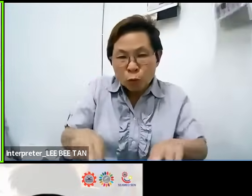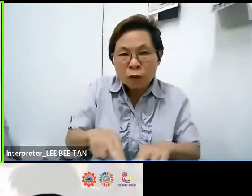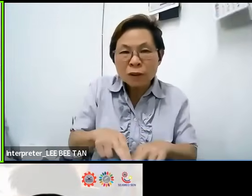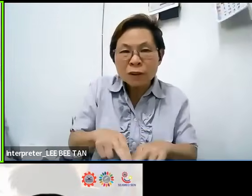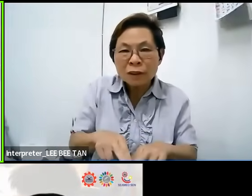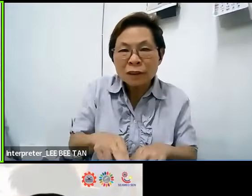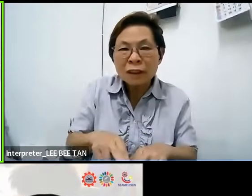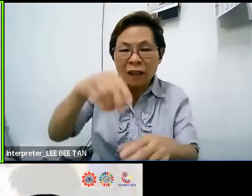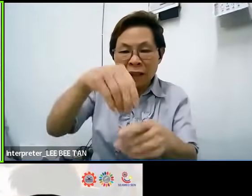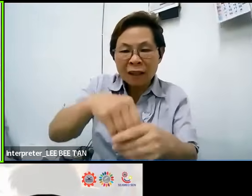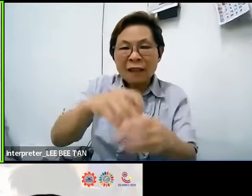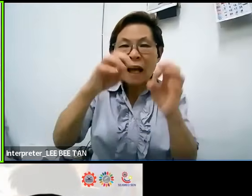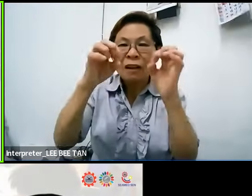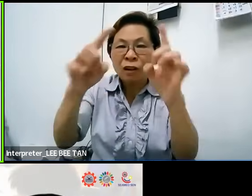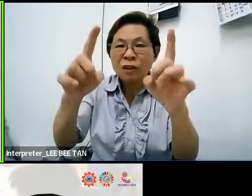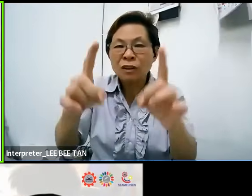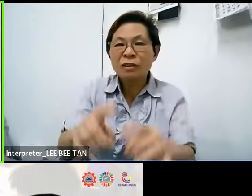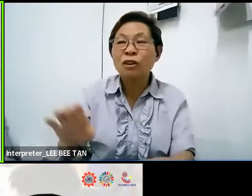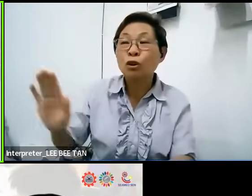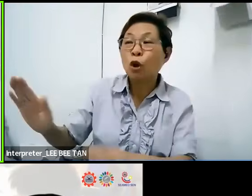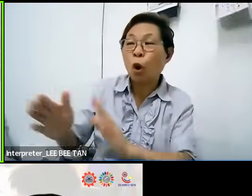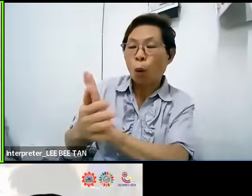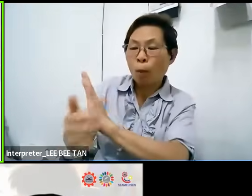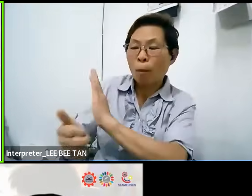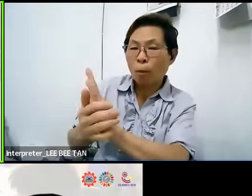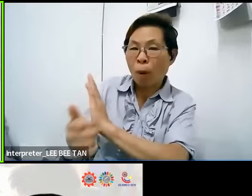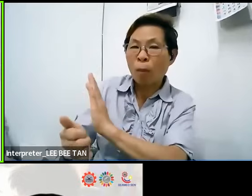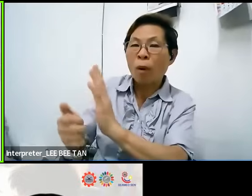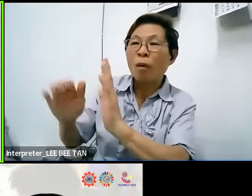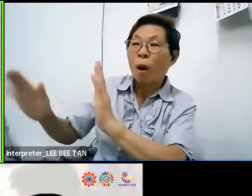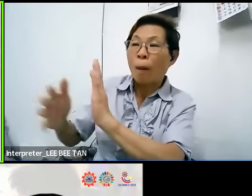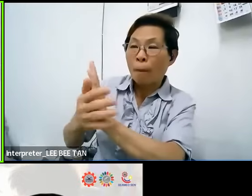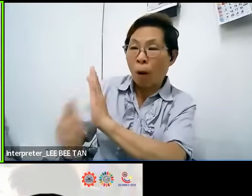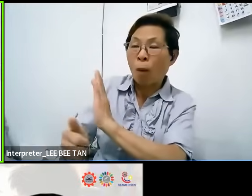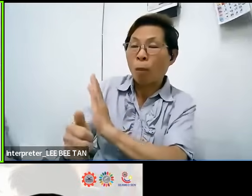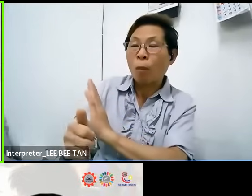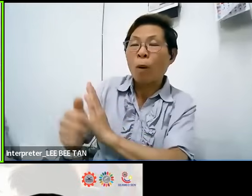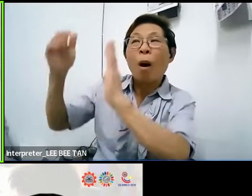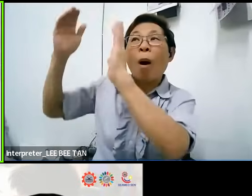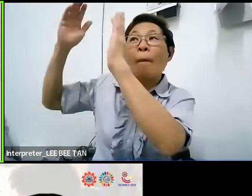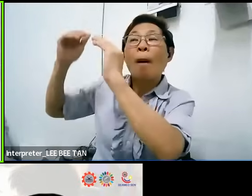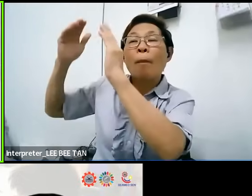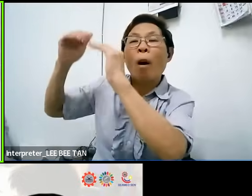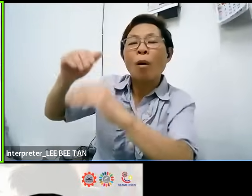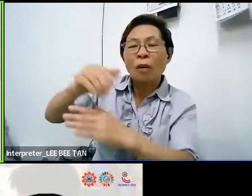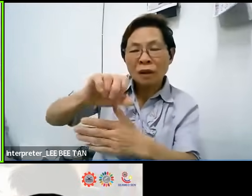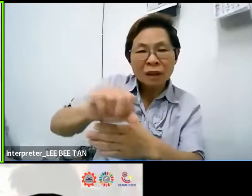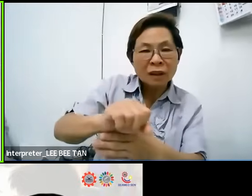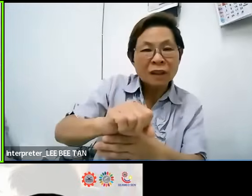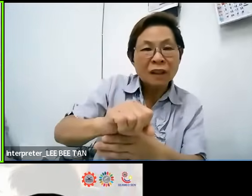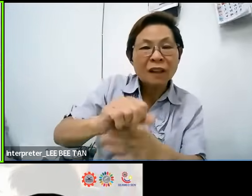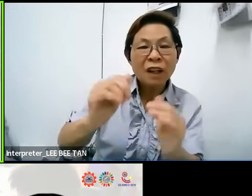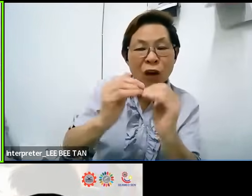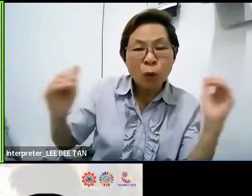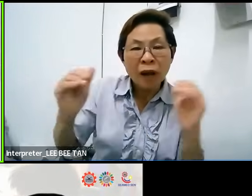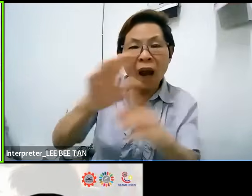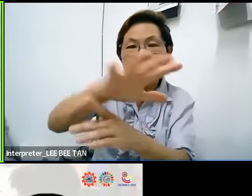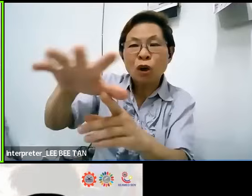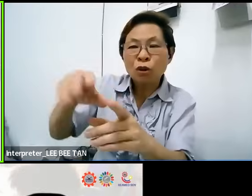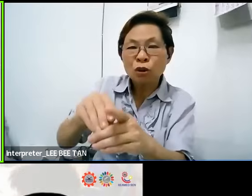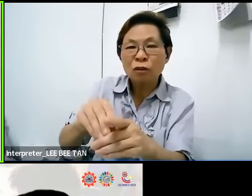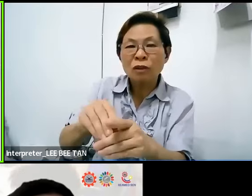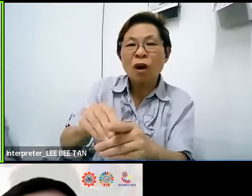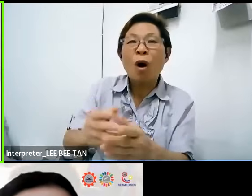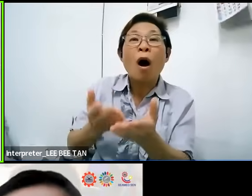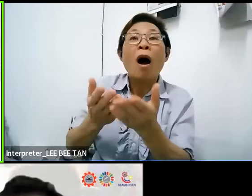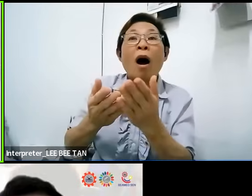in education. Her expertise promises a thoughtful exploration of equity and inclusion, offering valuable